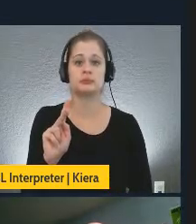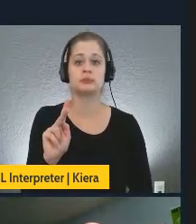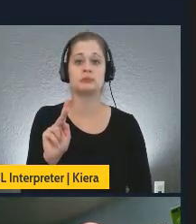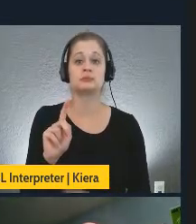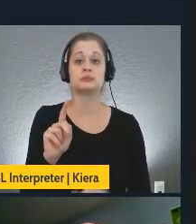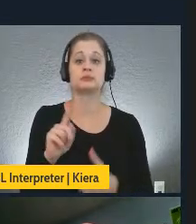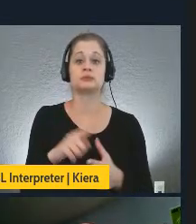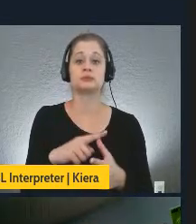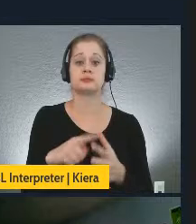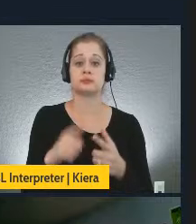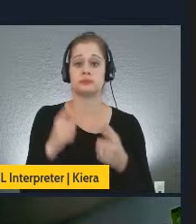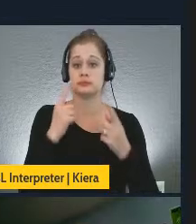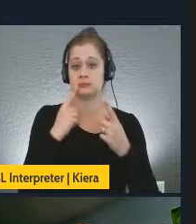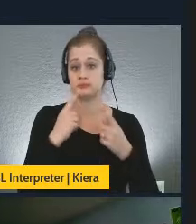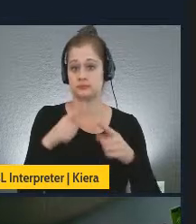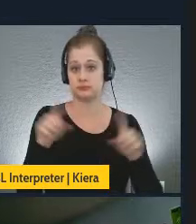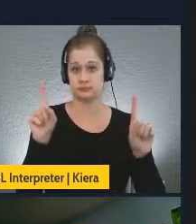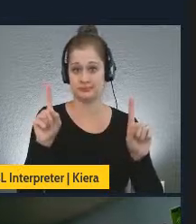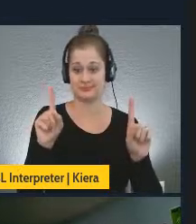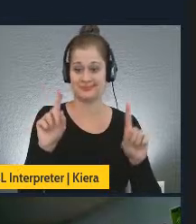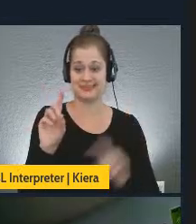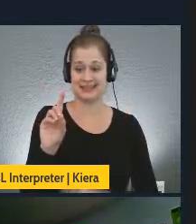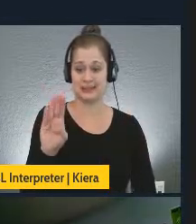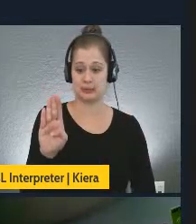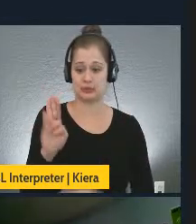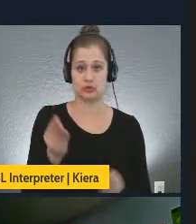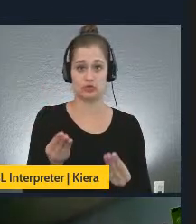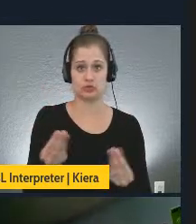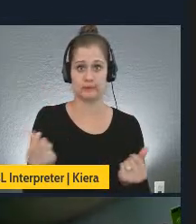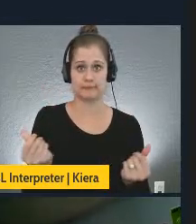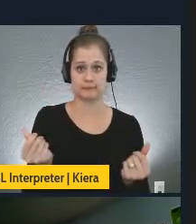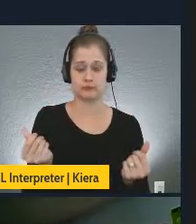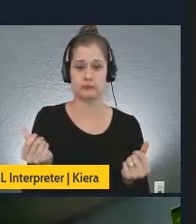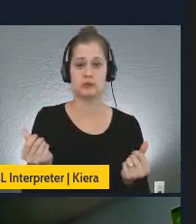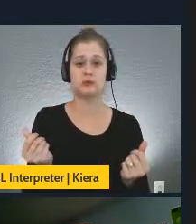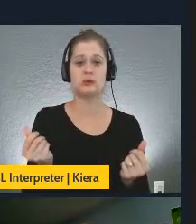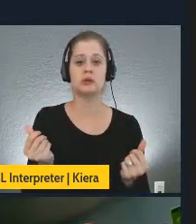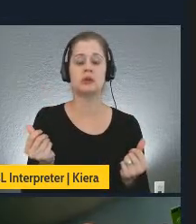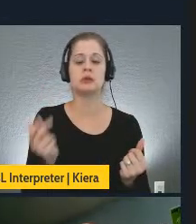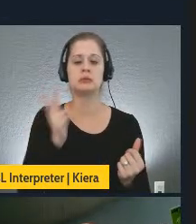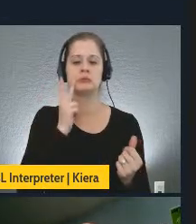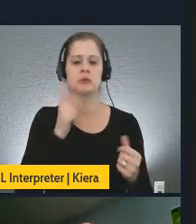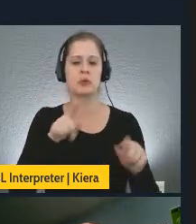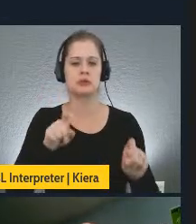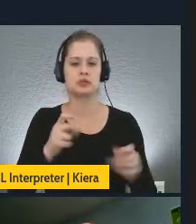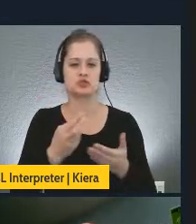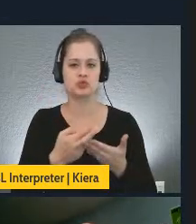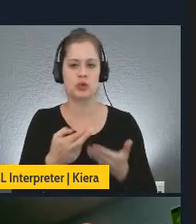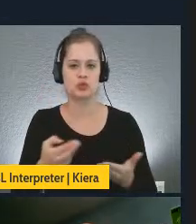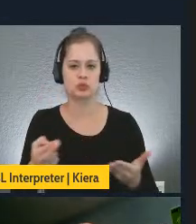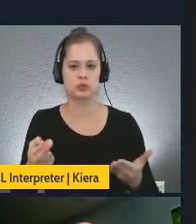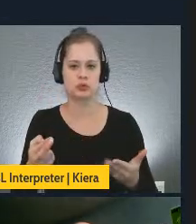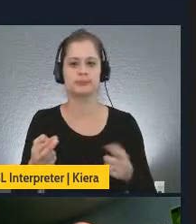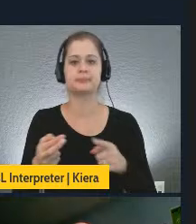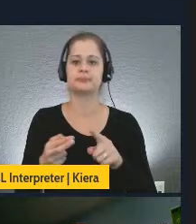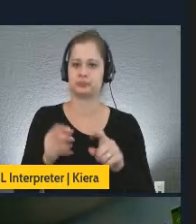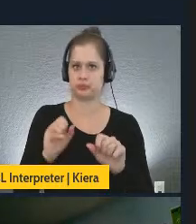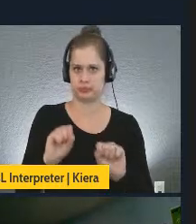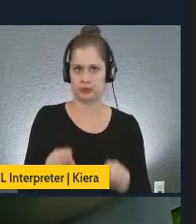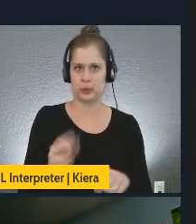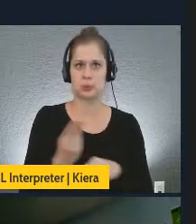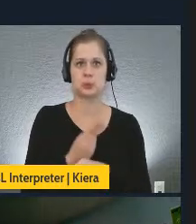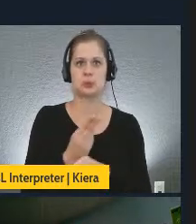its database of, or basically lookup table of all the test resources, you can use this method to